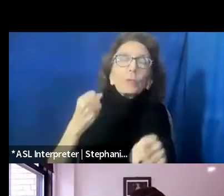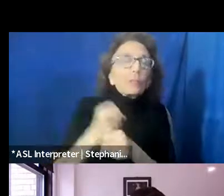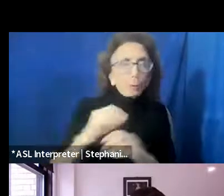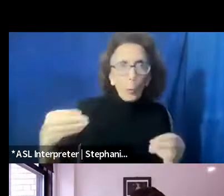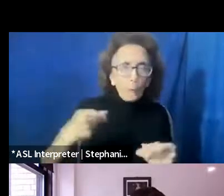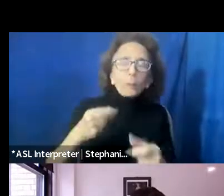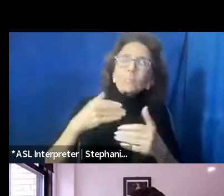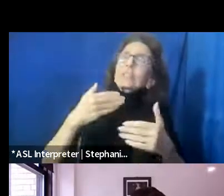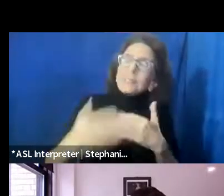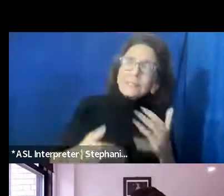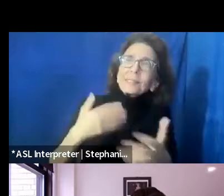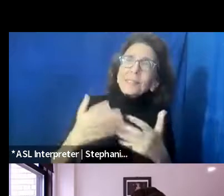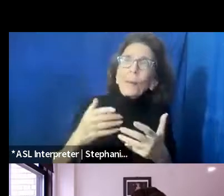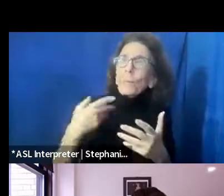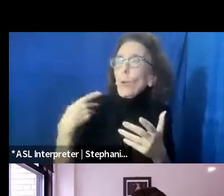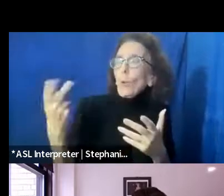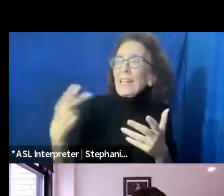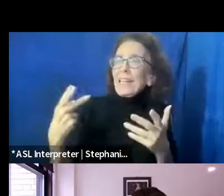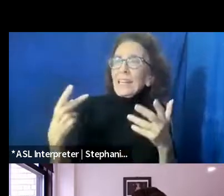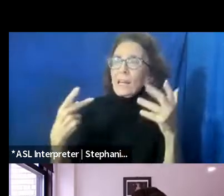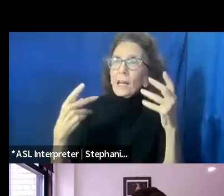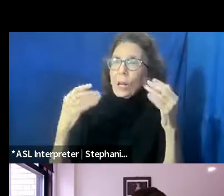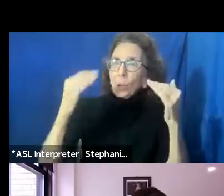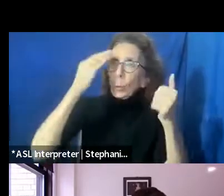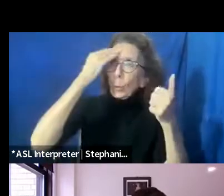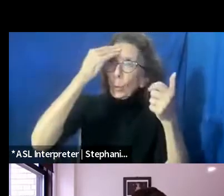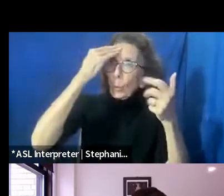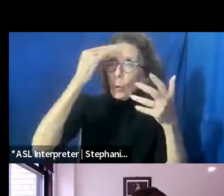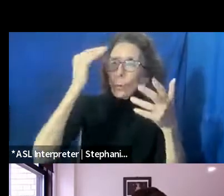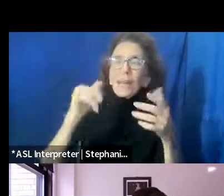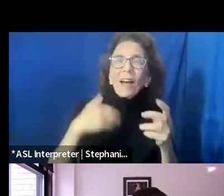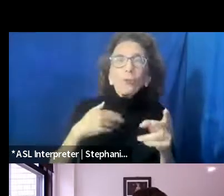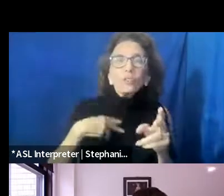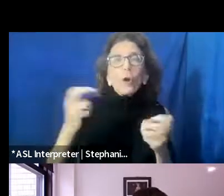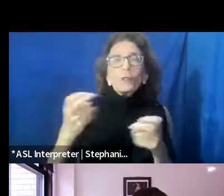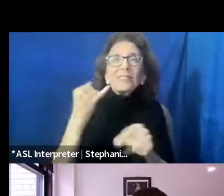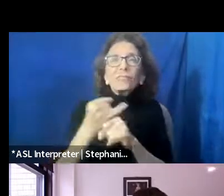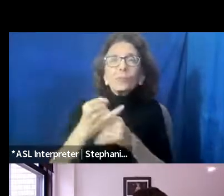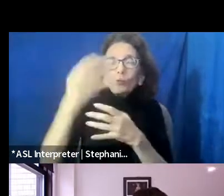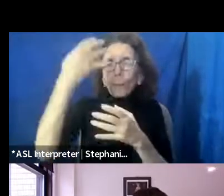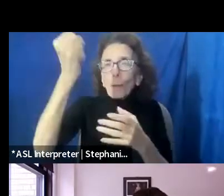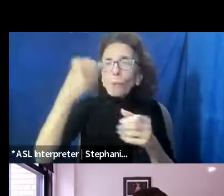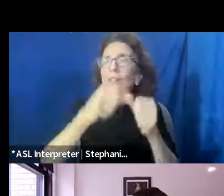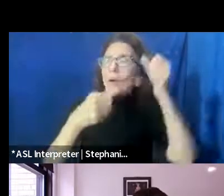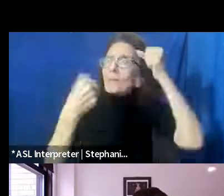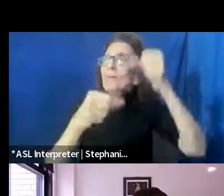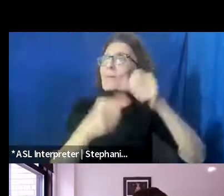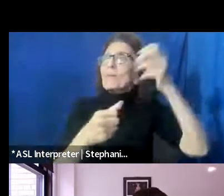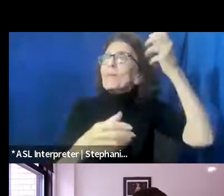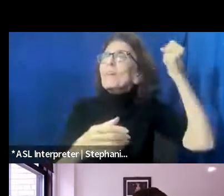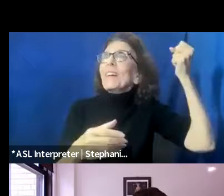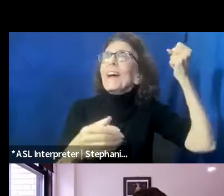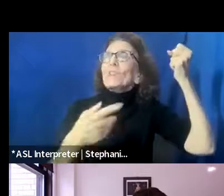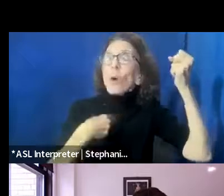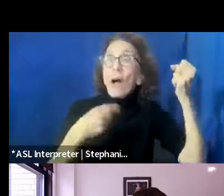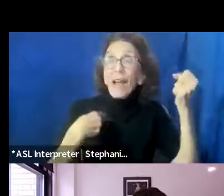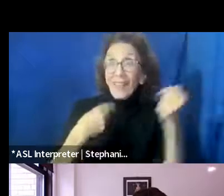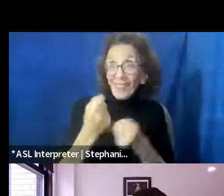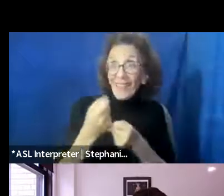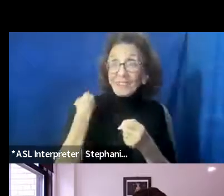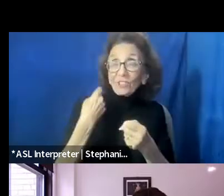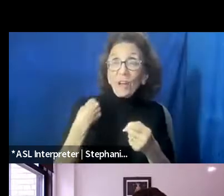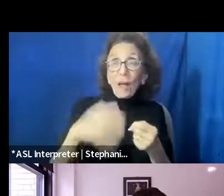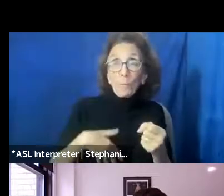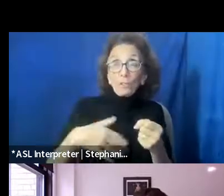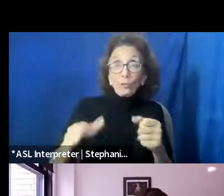much institutional memory just lives in your brain. And I went on maternity leave last year, and in preparation for that, put together like a